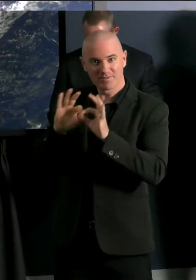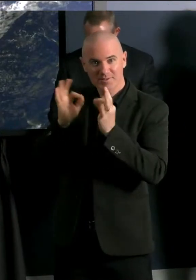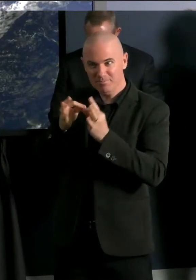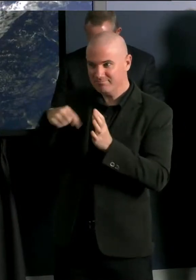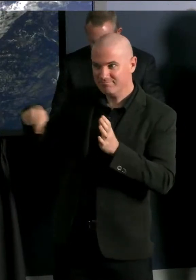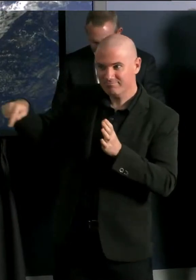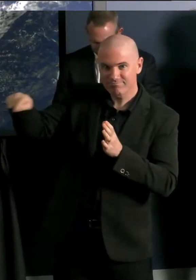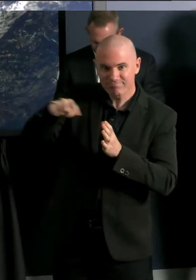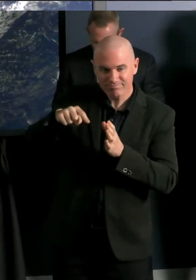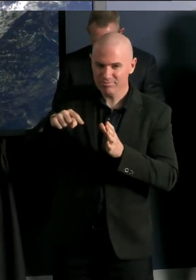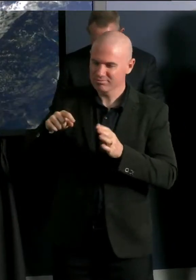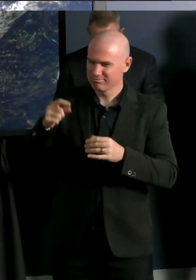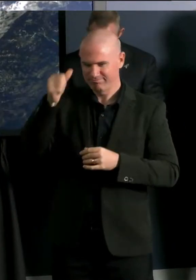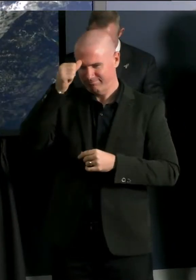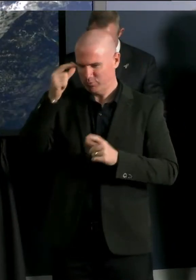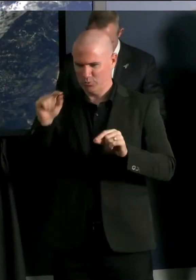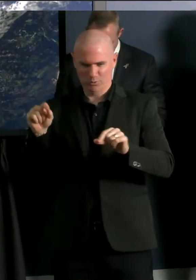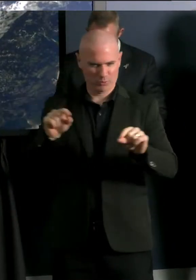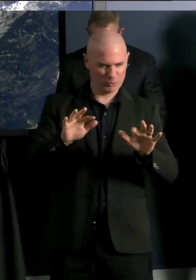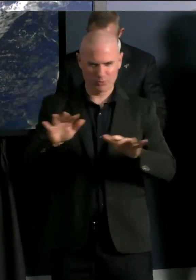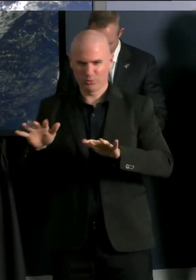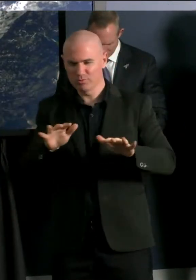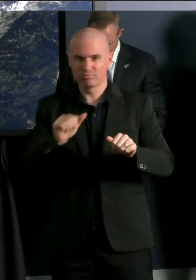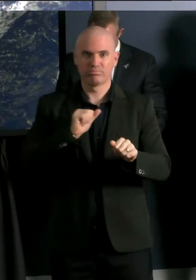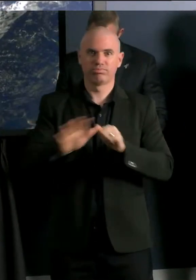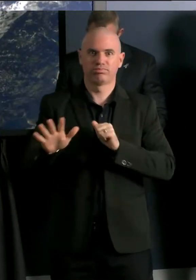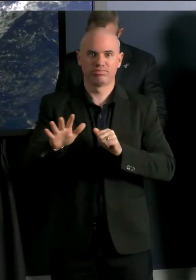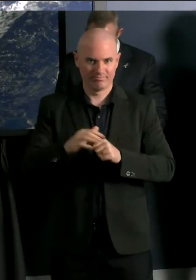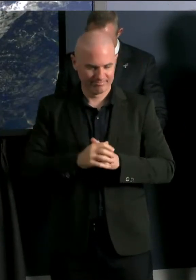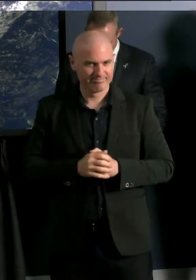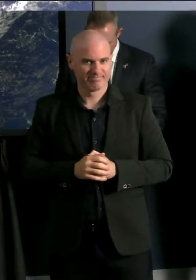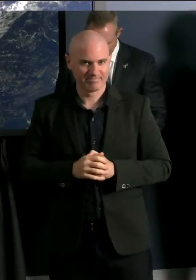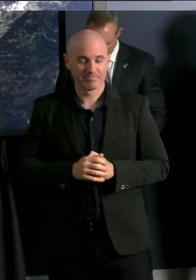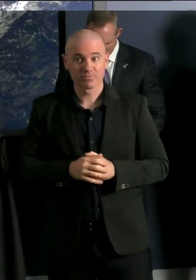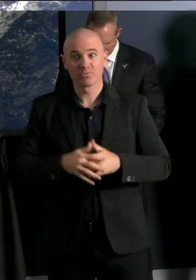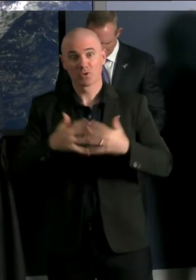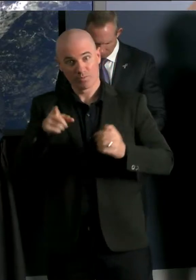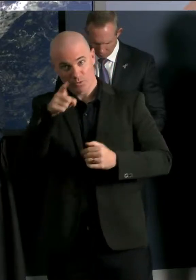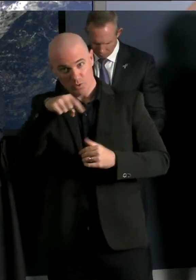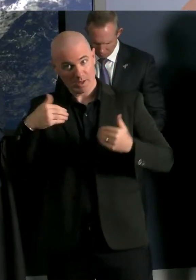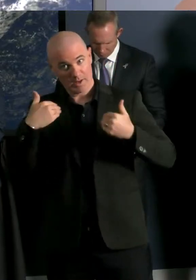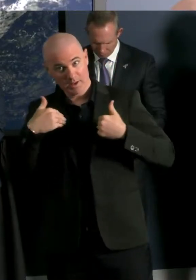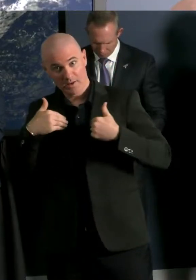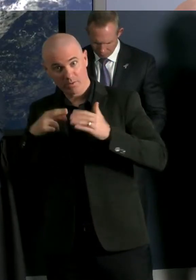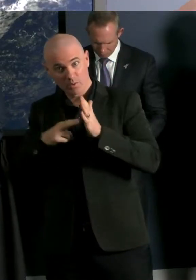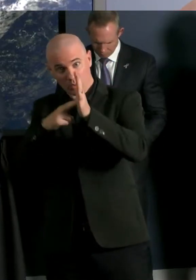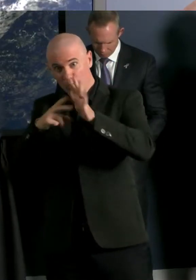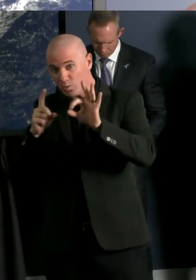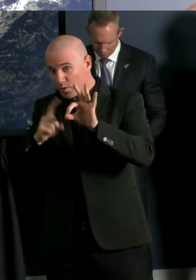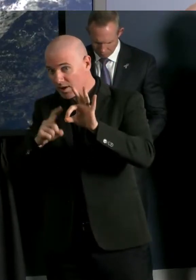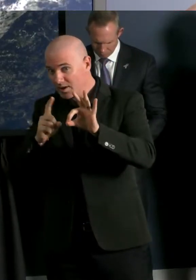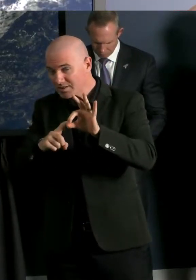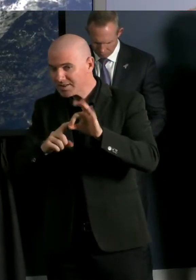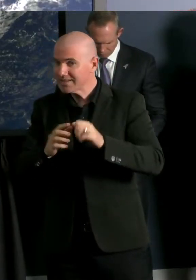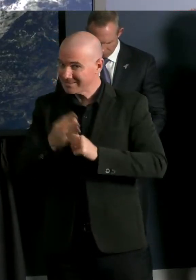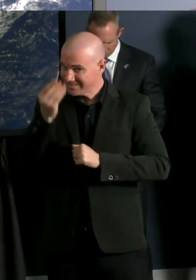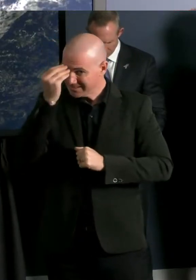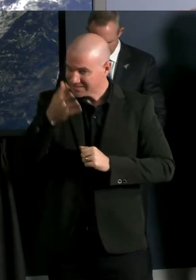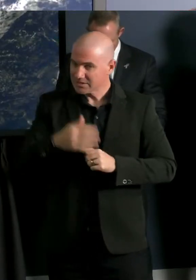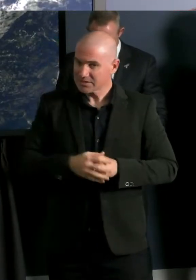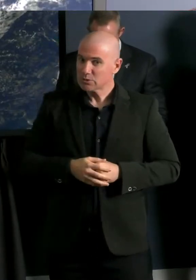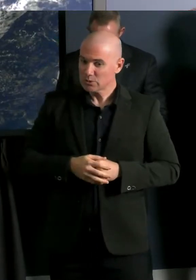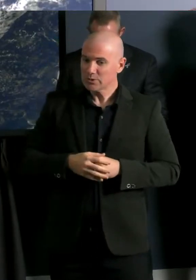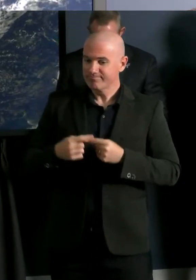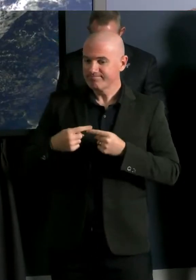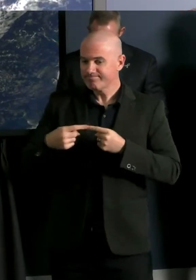for community safety. So there's a message for people in far North Queensland today, and that is things are going to get a little bit rough over the